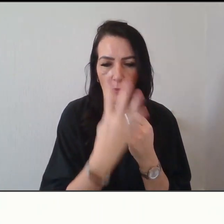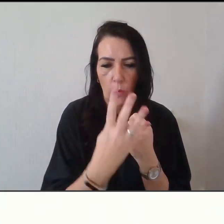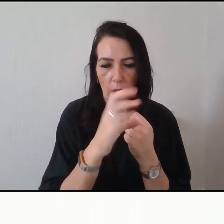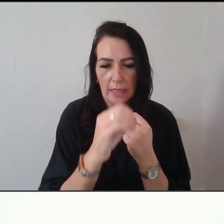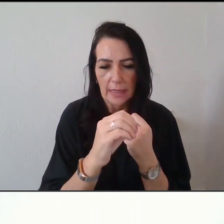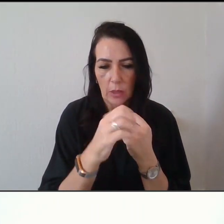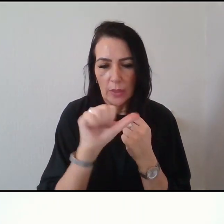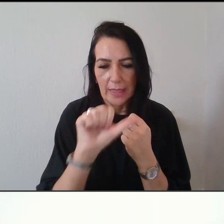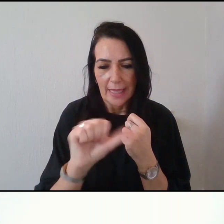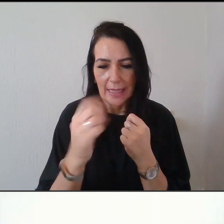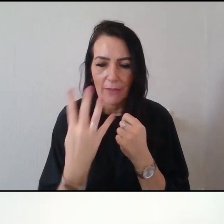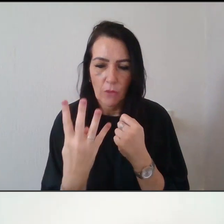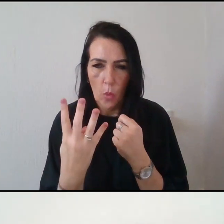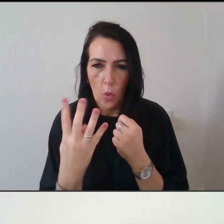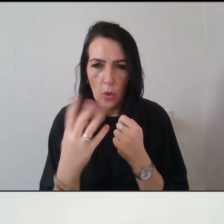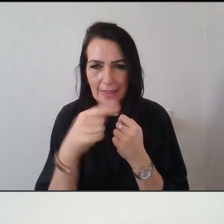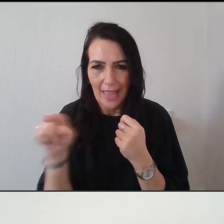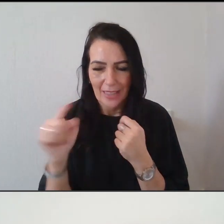14064-1.